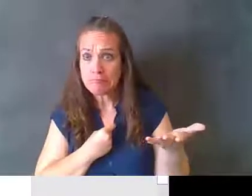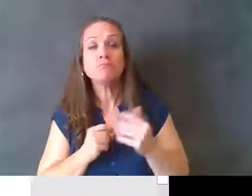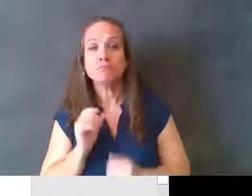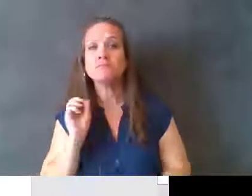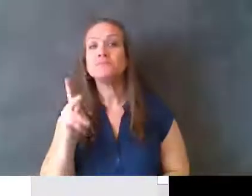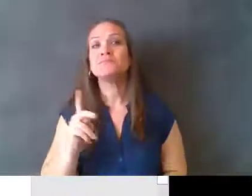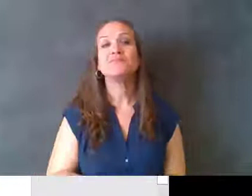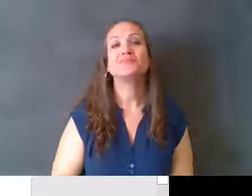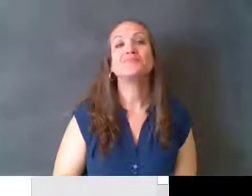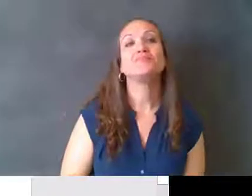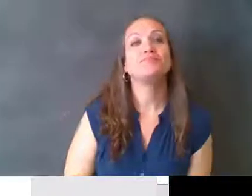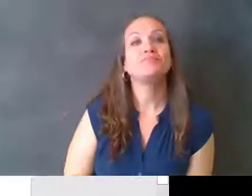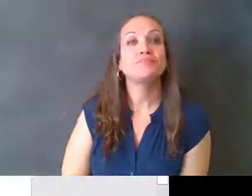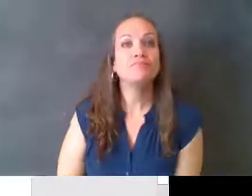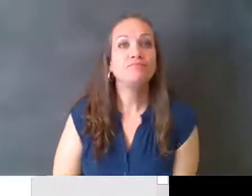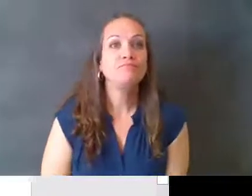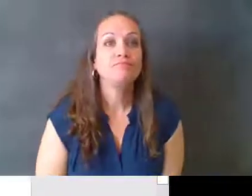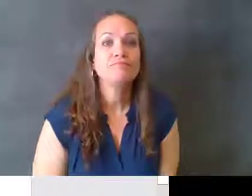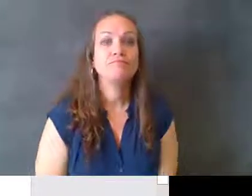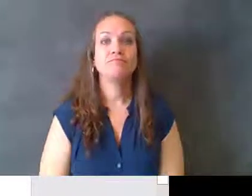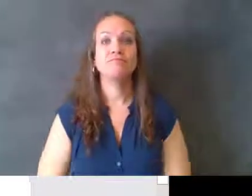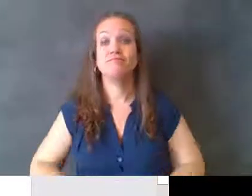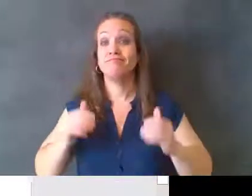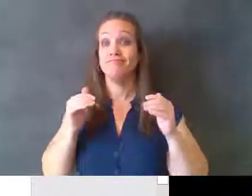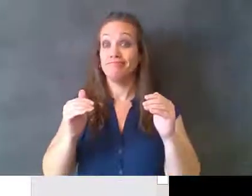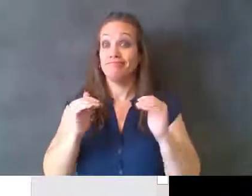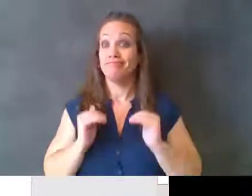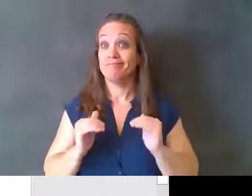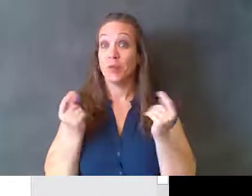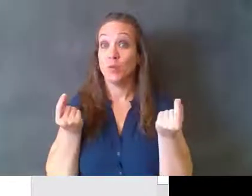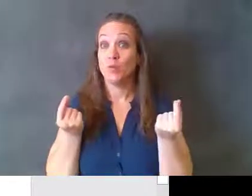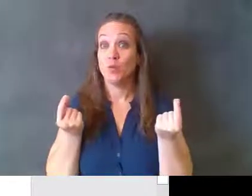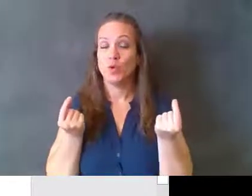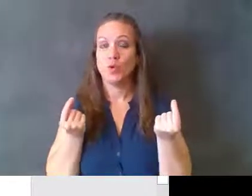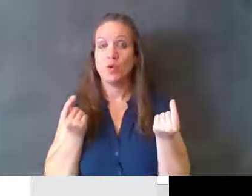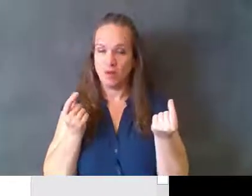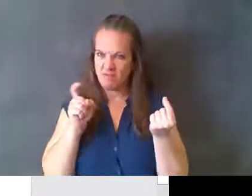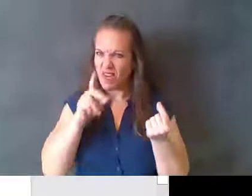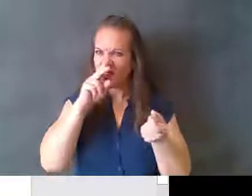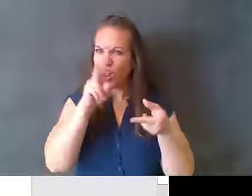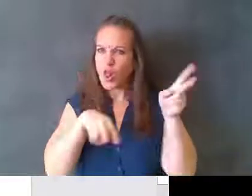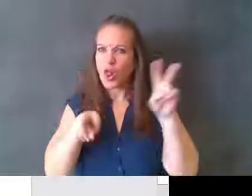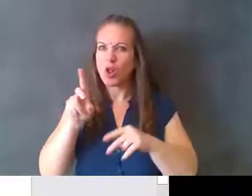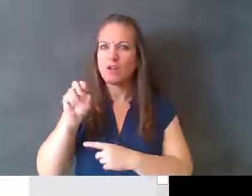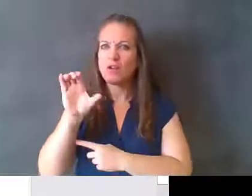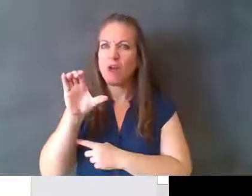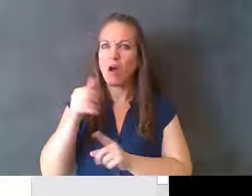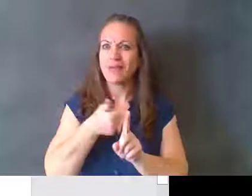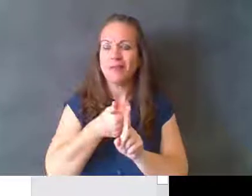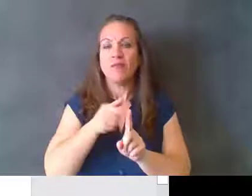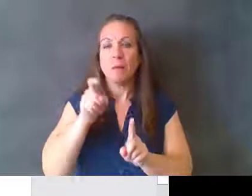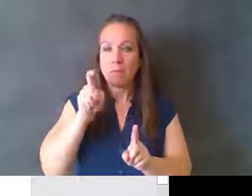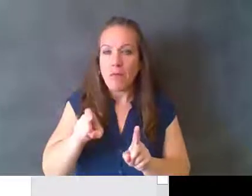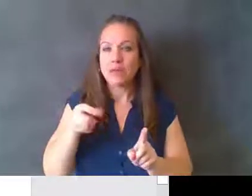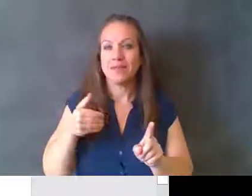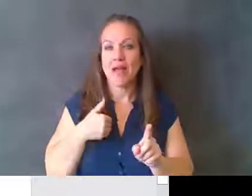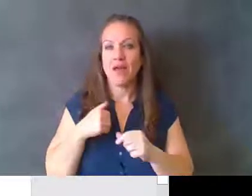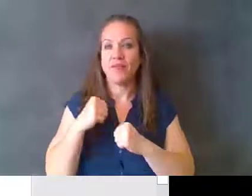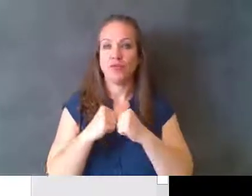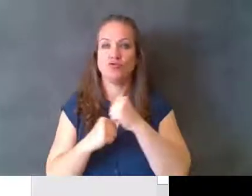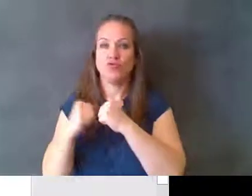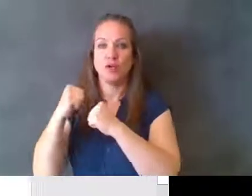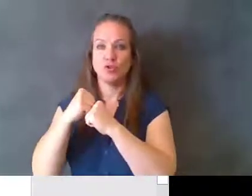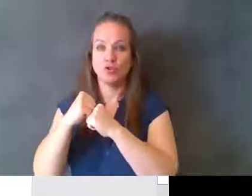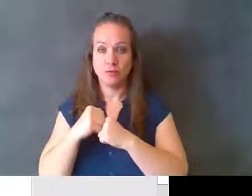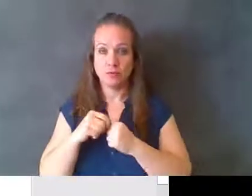next thing we're looking at is making sure our document has structure. So a lot of you, I don't know when you used to